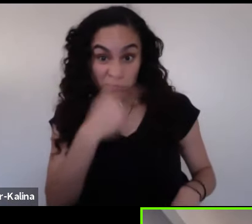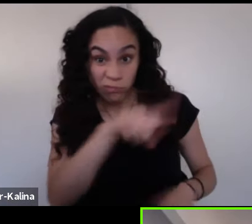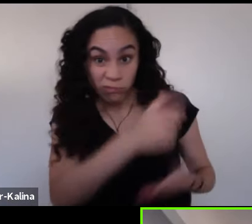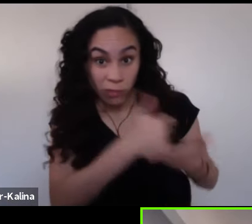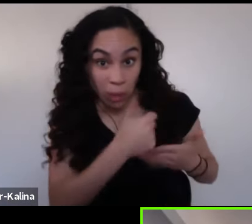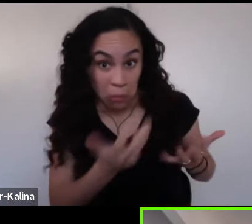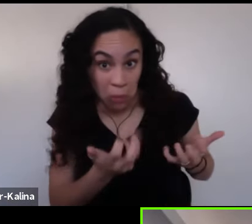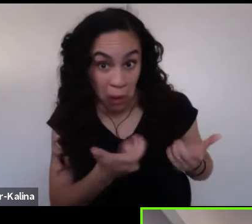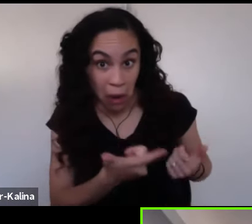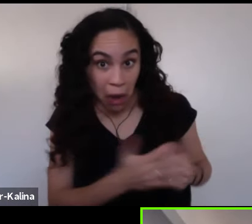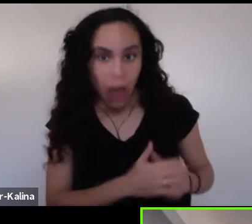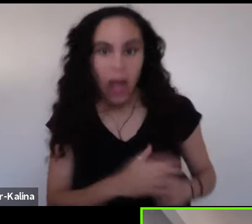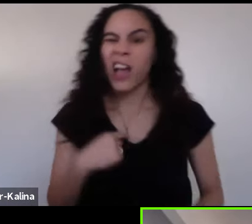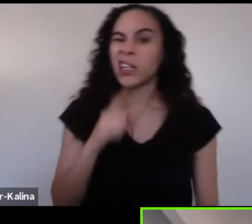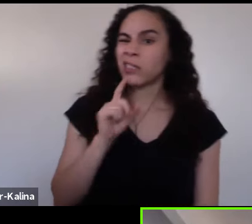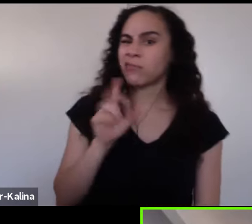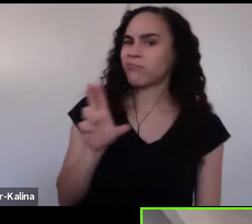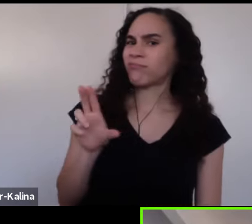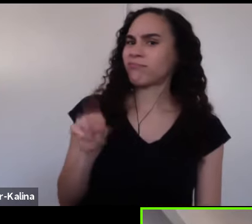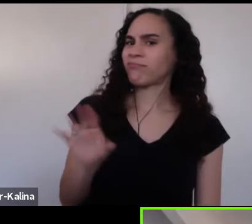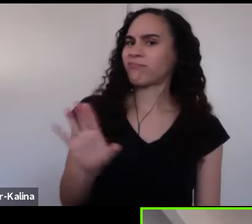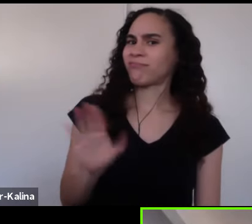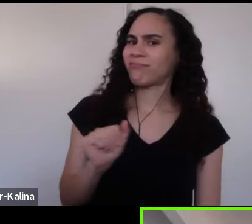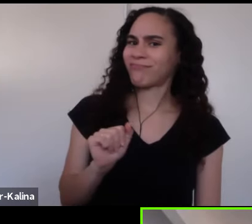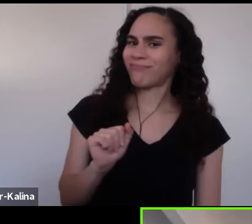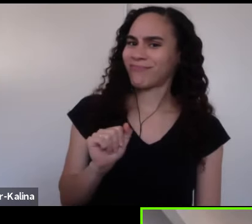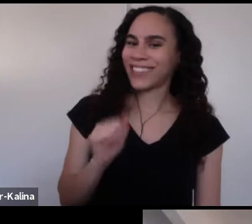I said, no.